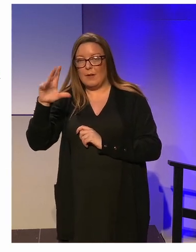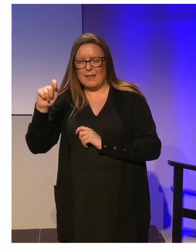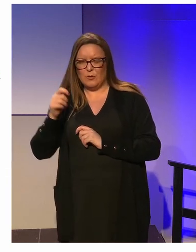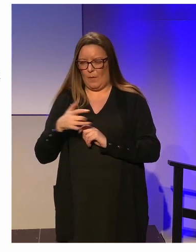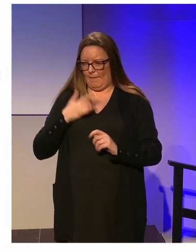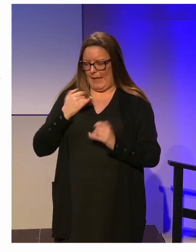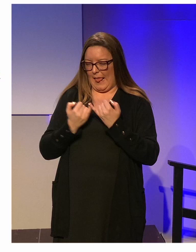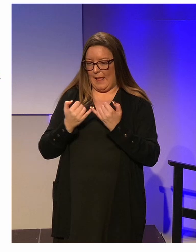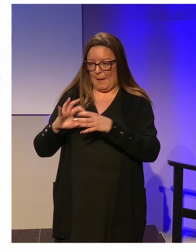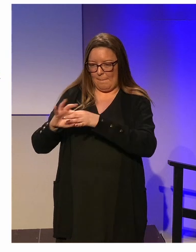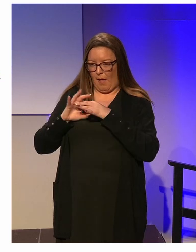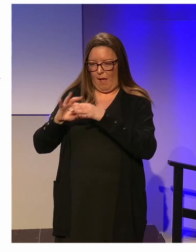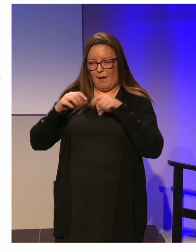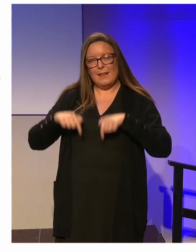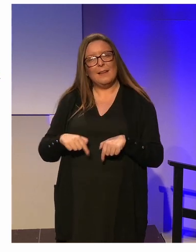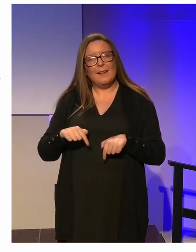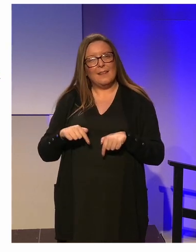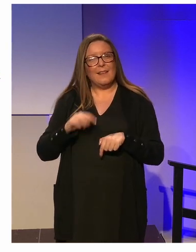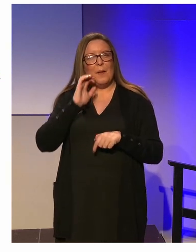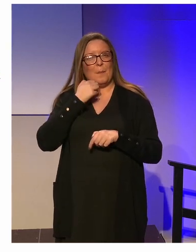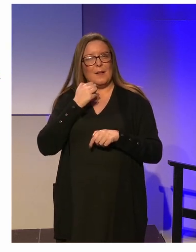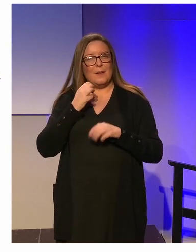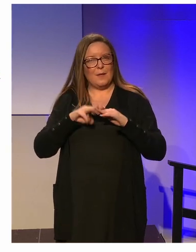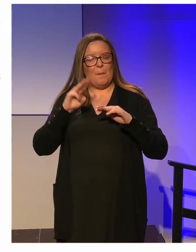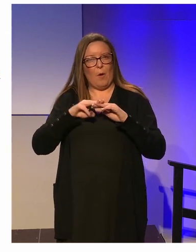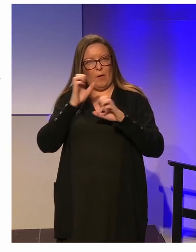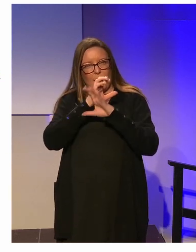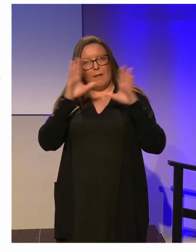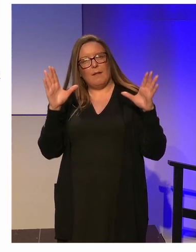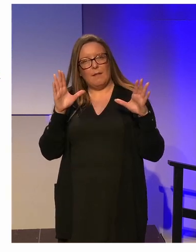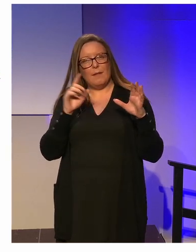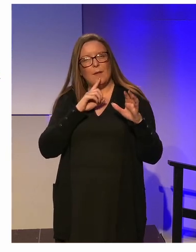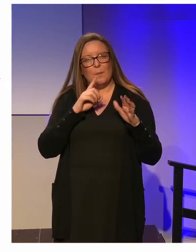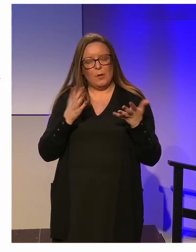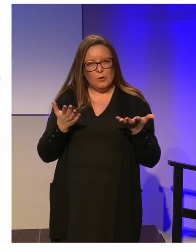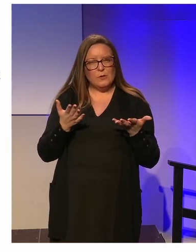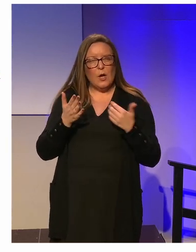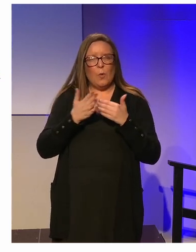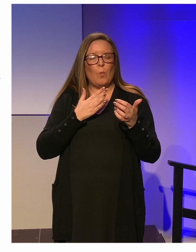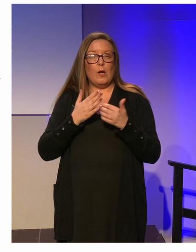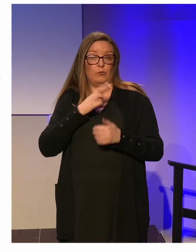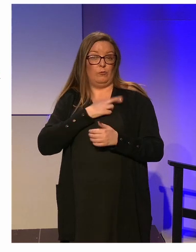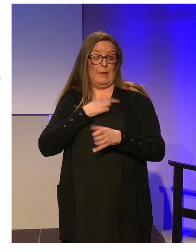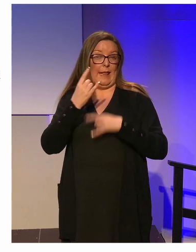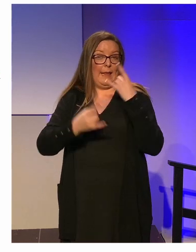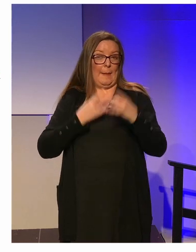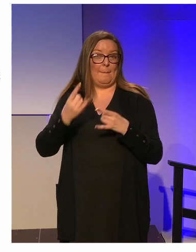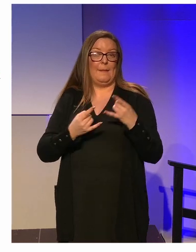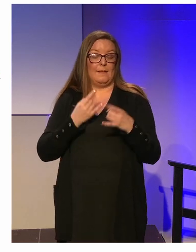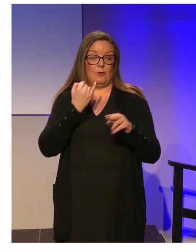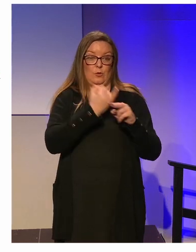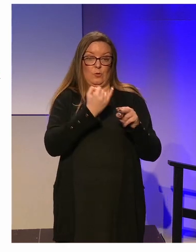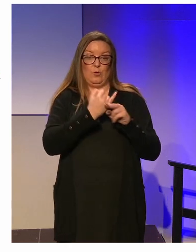you belong here? Because it makes it a little bit more concrete to grab a hold of. But what tends to happen a lot in schools, and it's